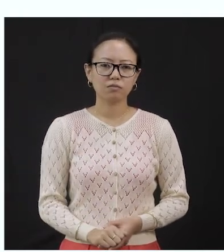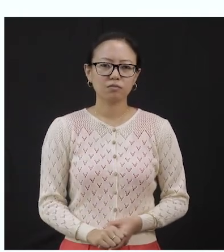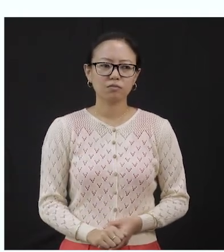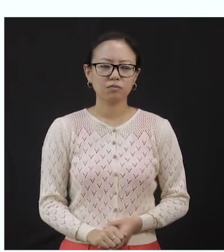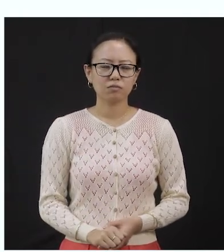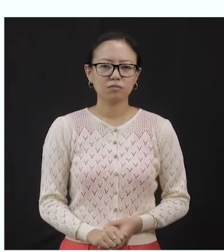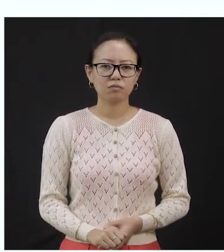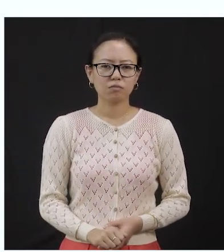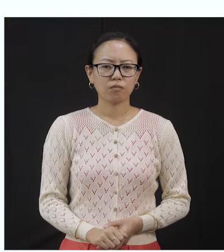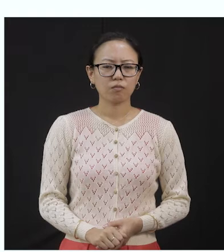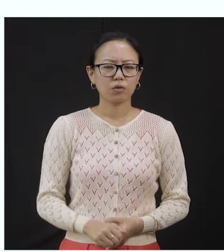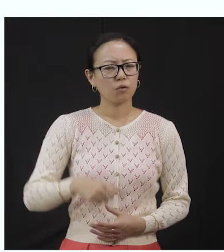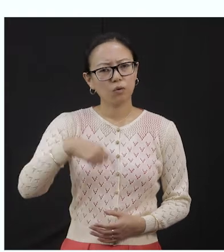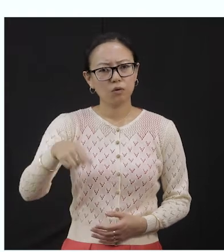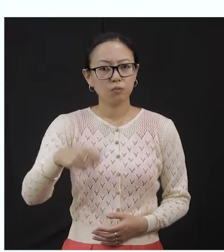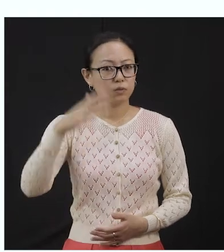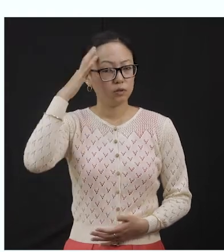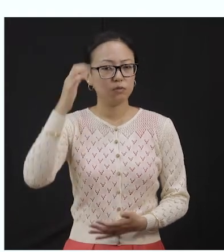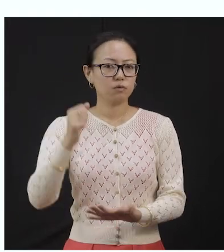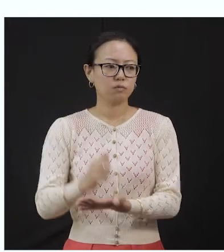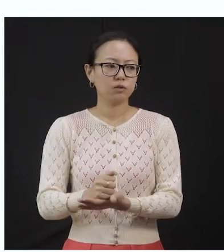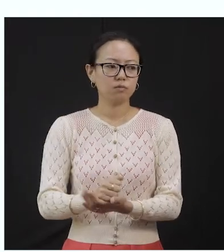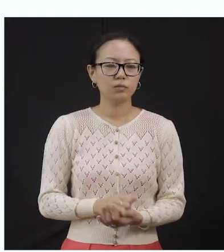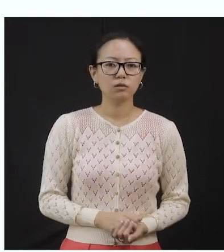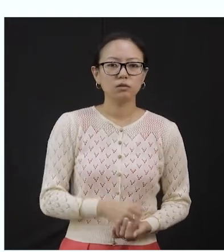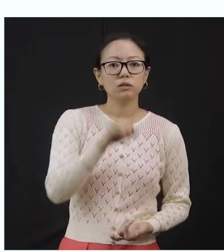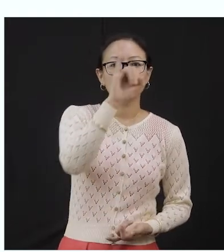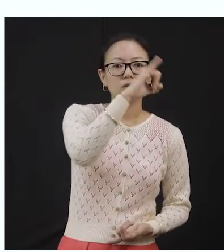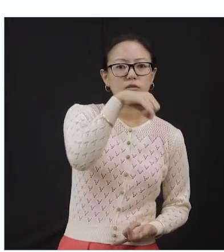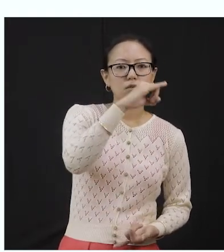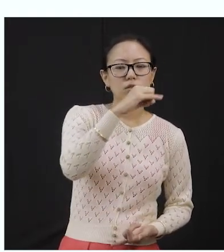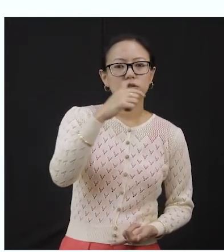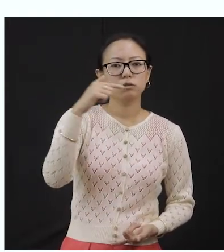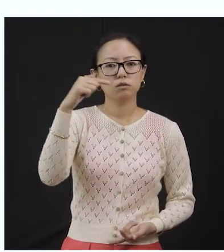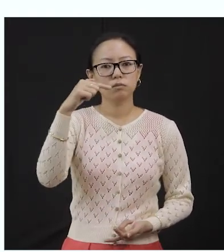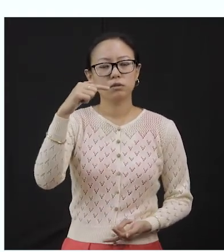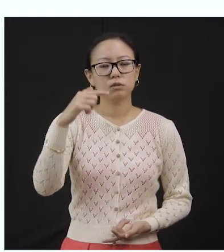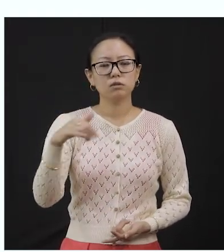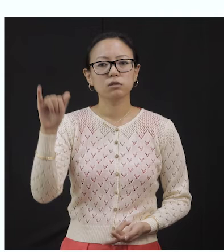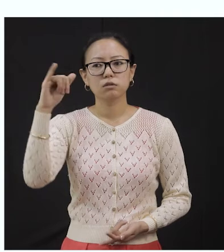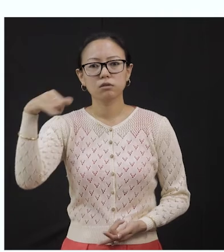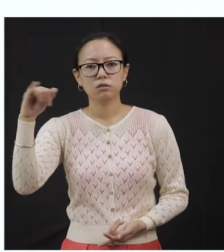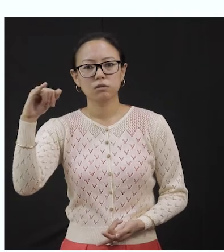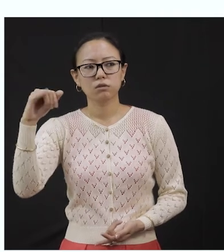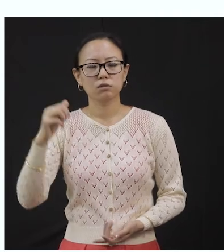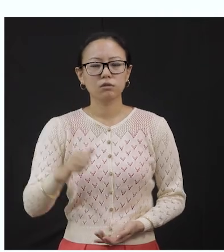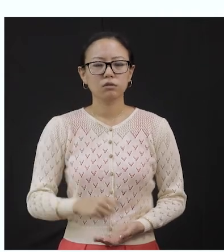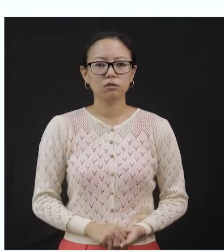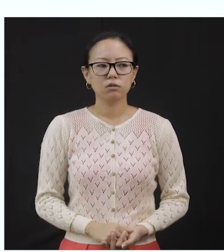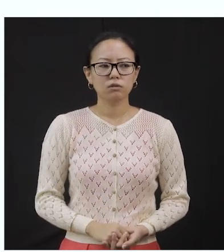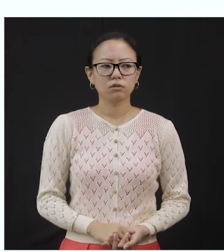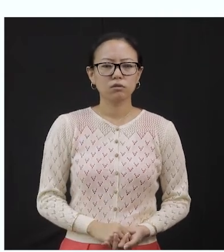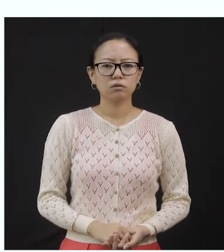in your mind. Okay? Next is 6 minus 6. 6 minus 6.